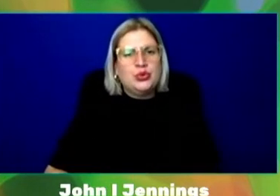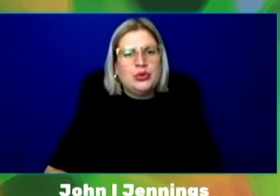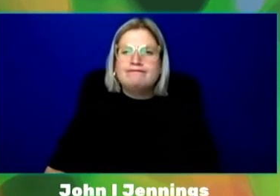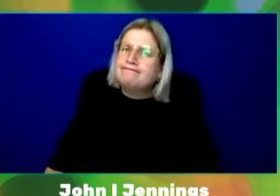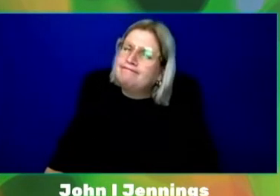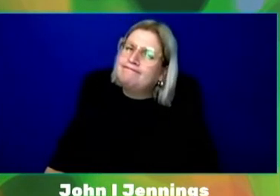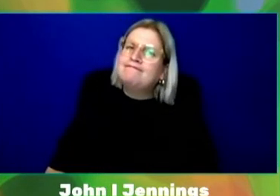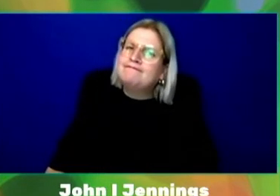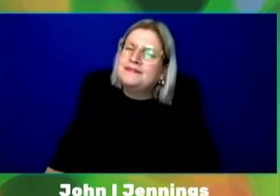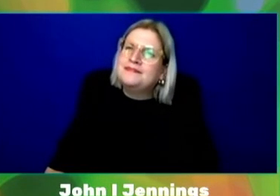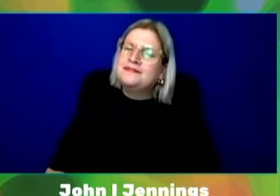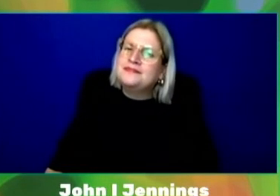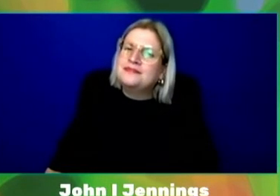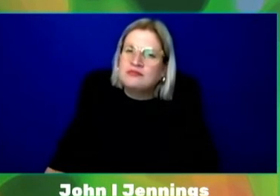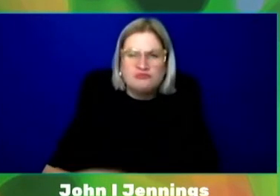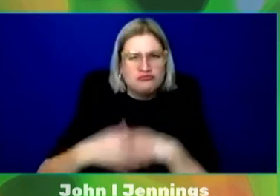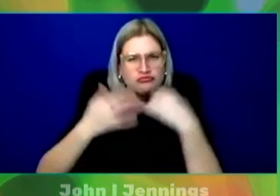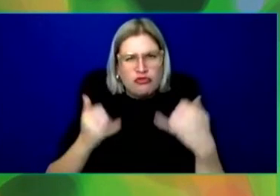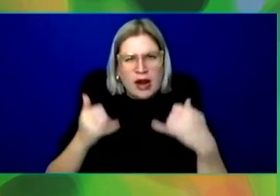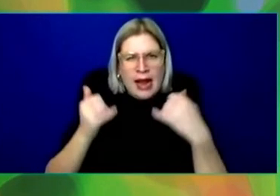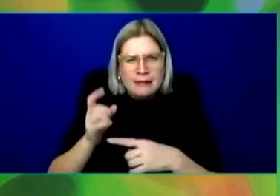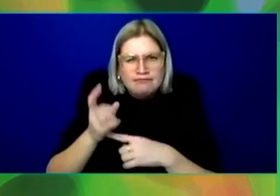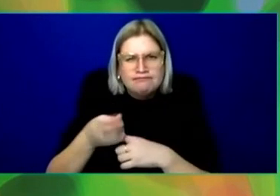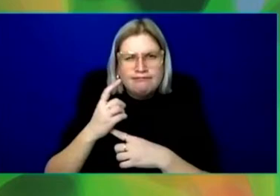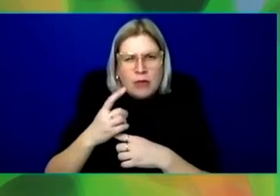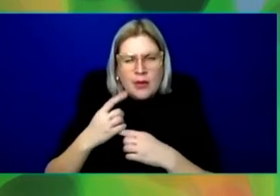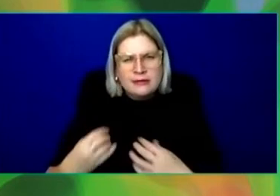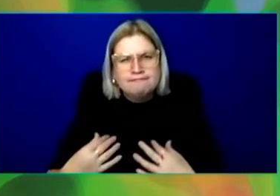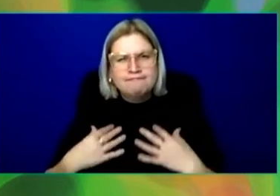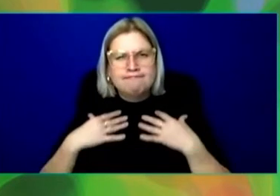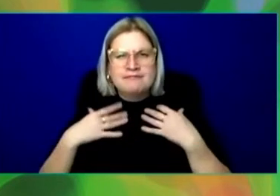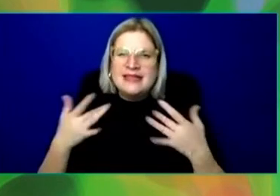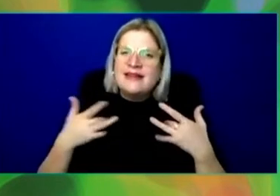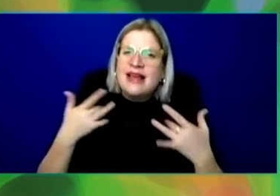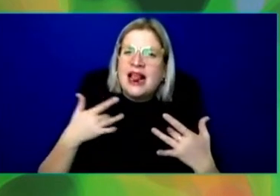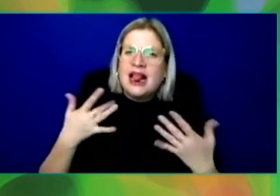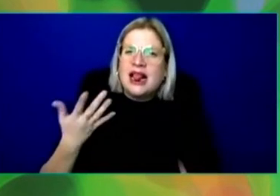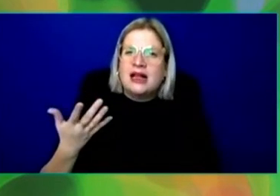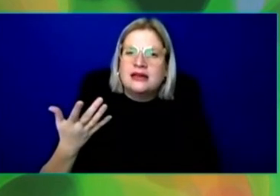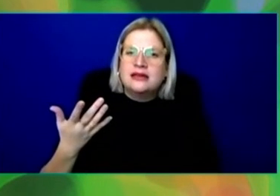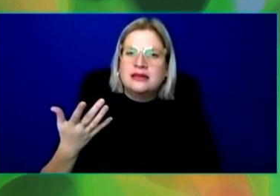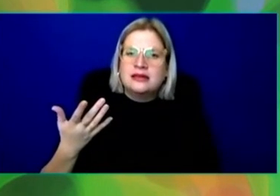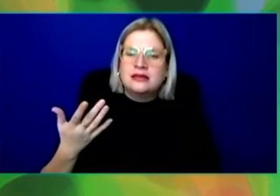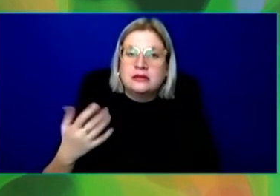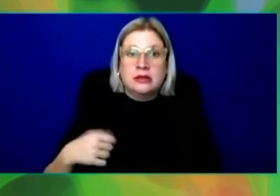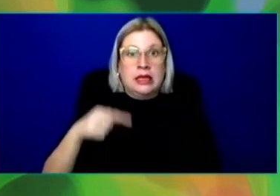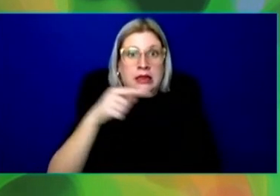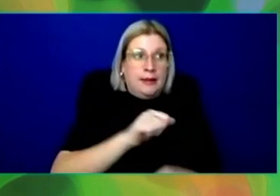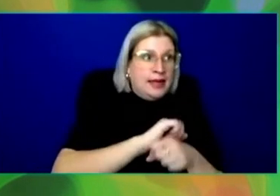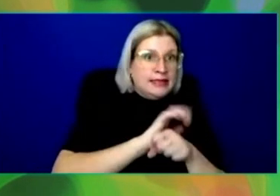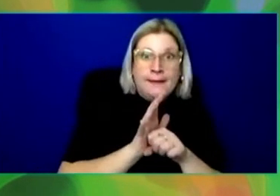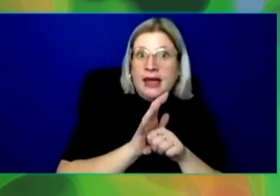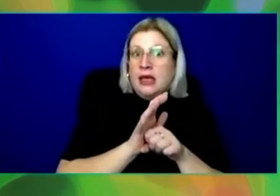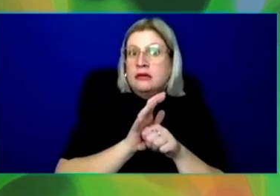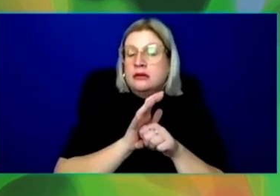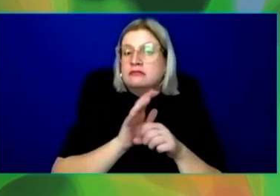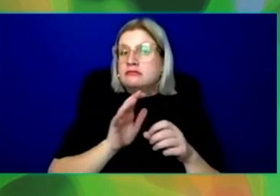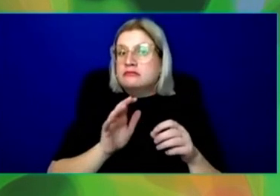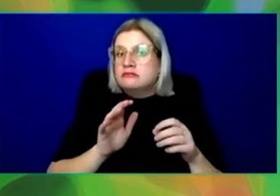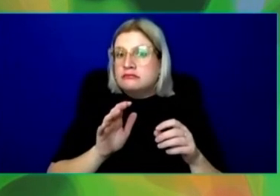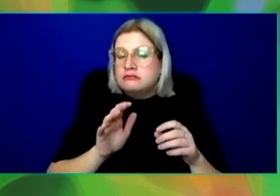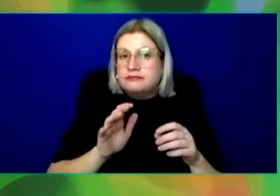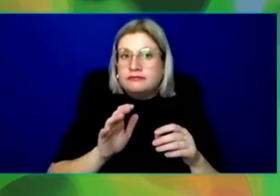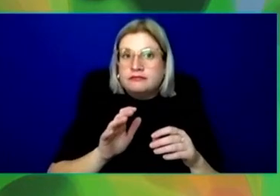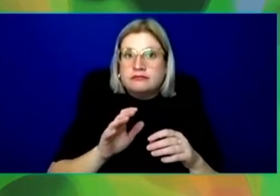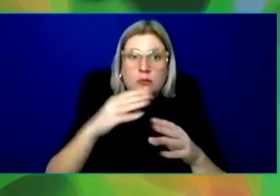what are you feeling in this moment, especially given the conditions we're in, the pandemic,